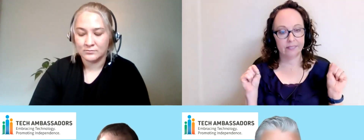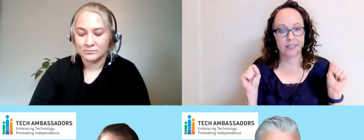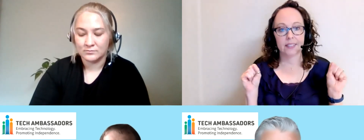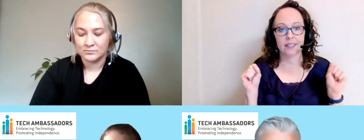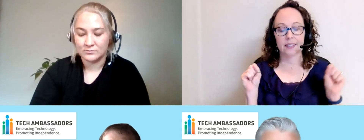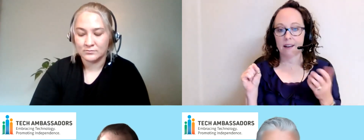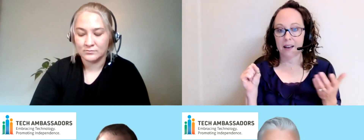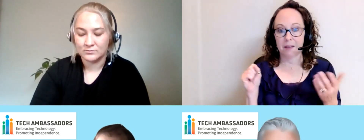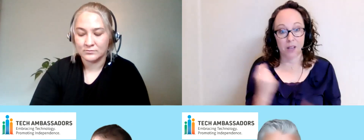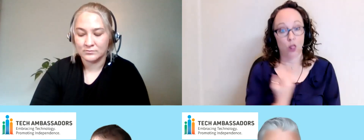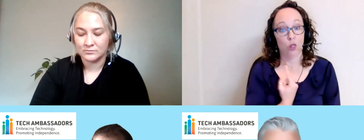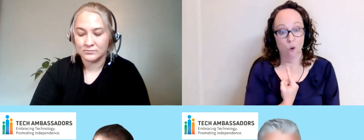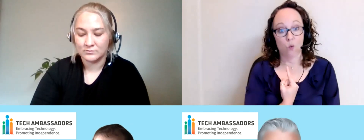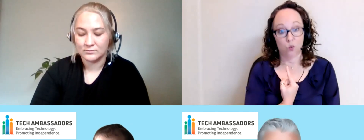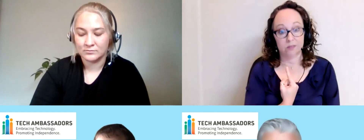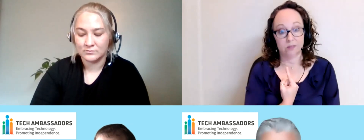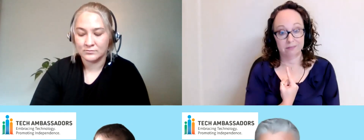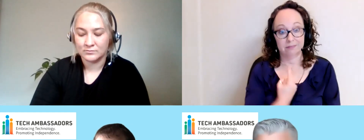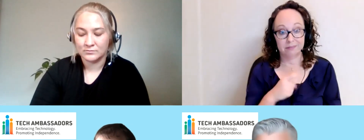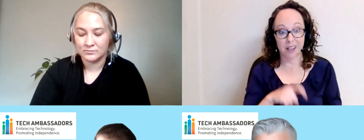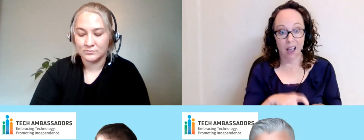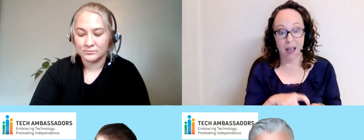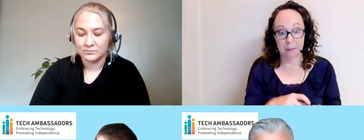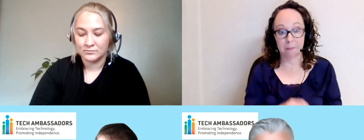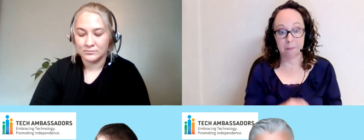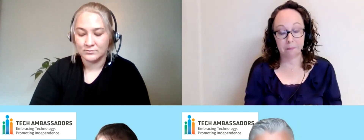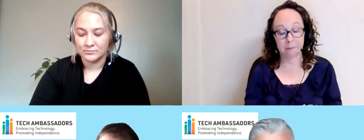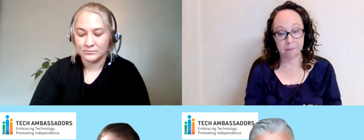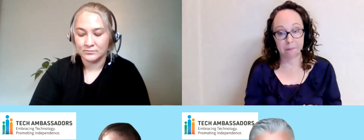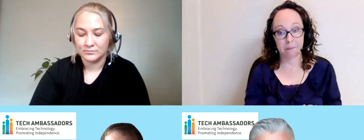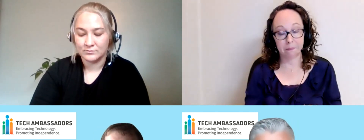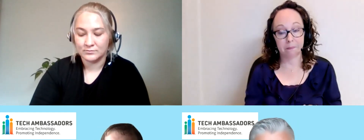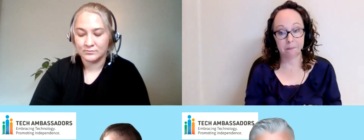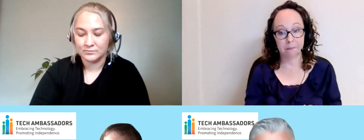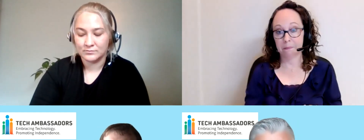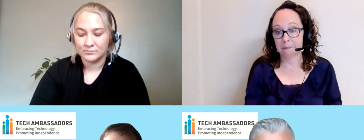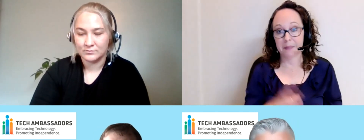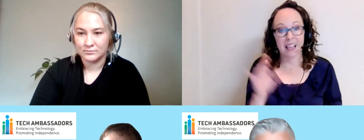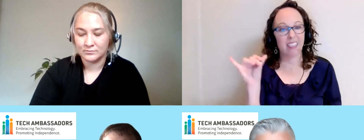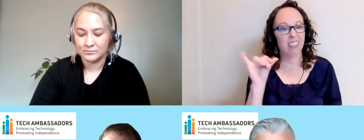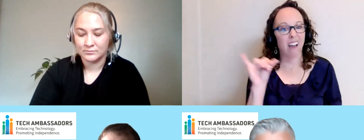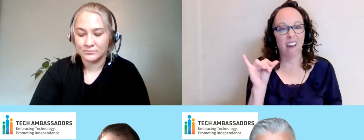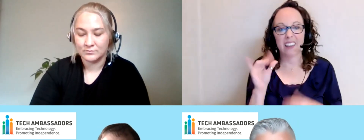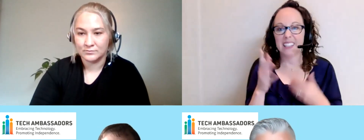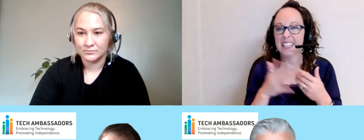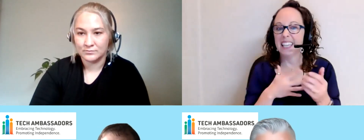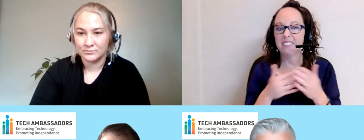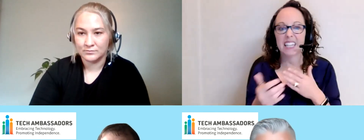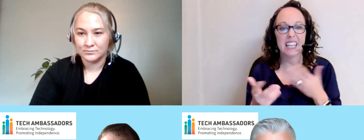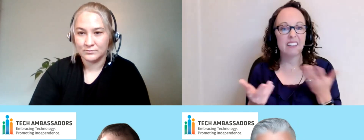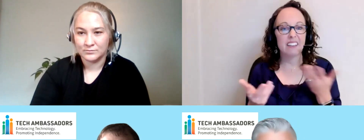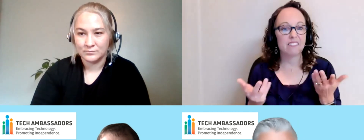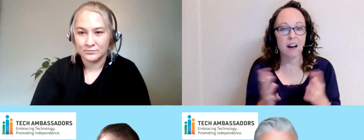I'm alone. And like even if I'm